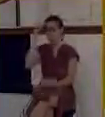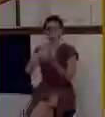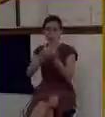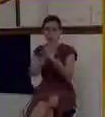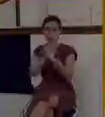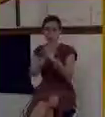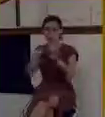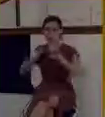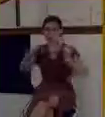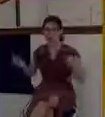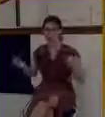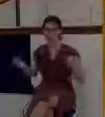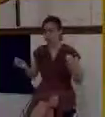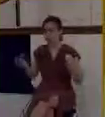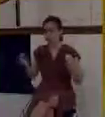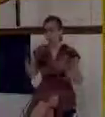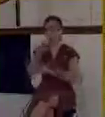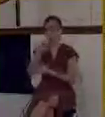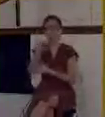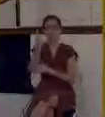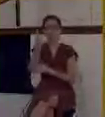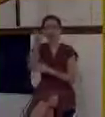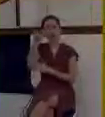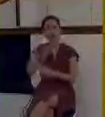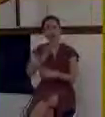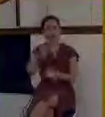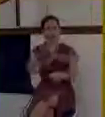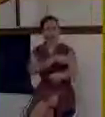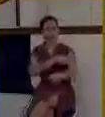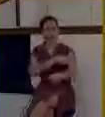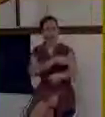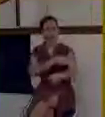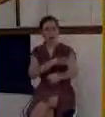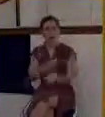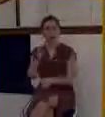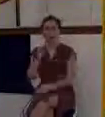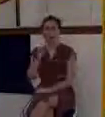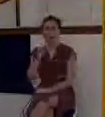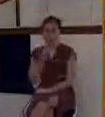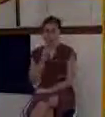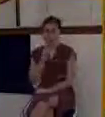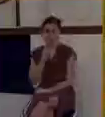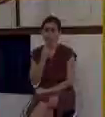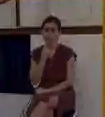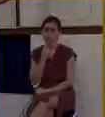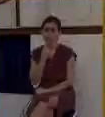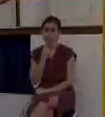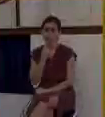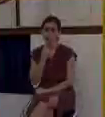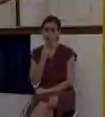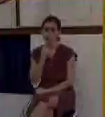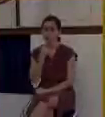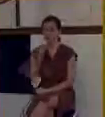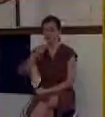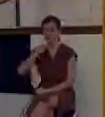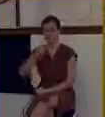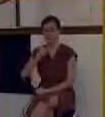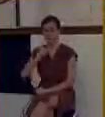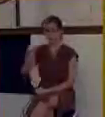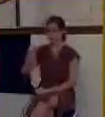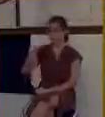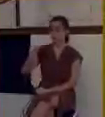And therefore, you don't know the power of God. This is a serious deviation from